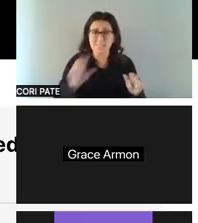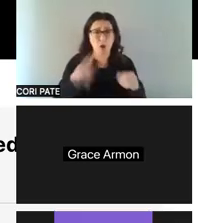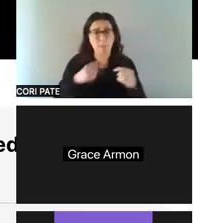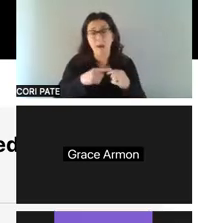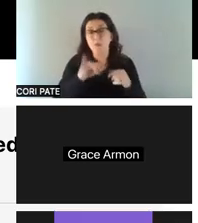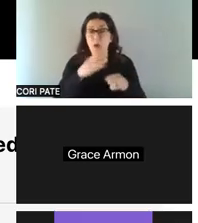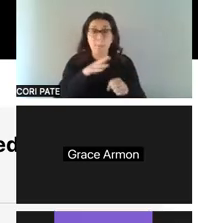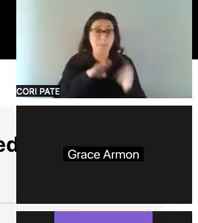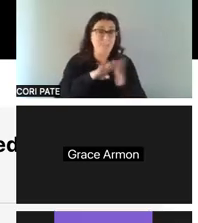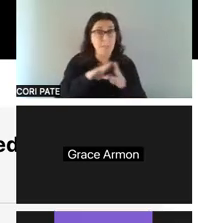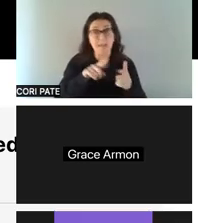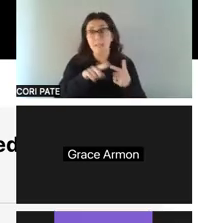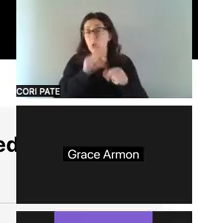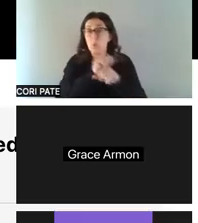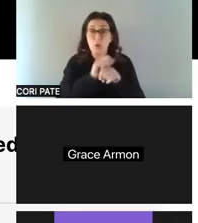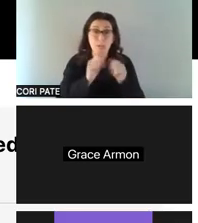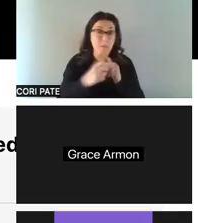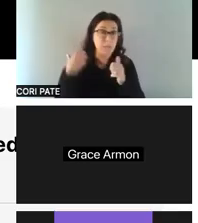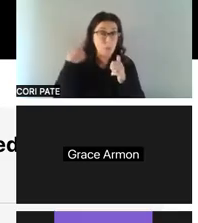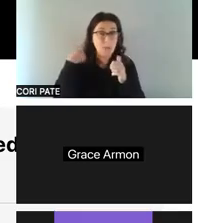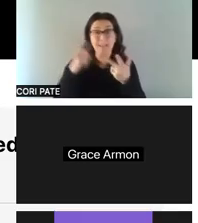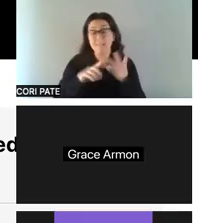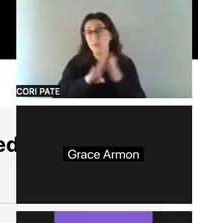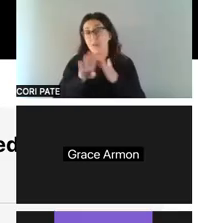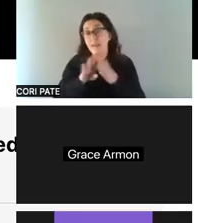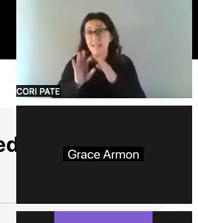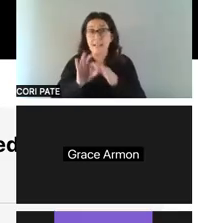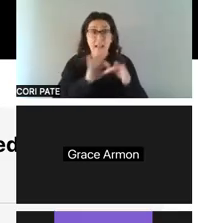employers, creating connections, community mapping,